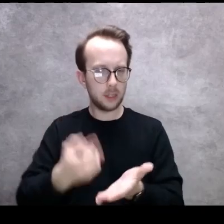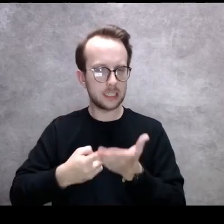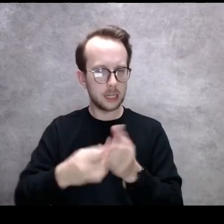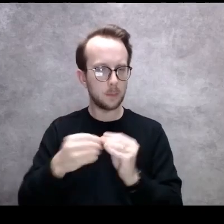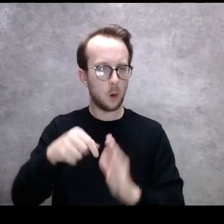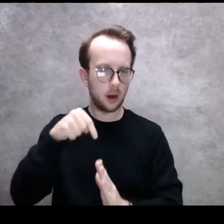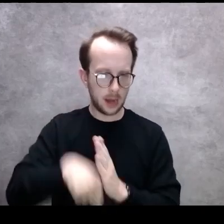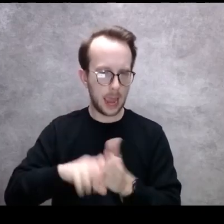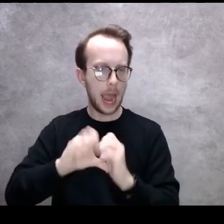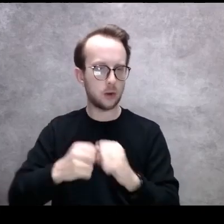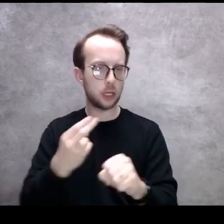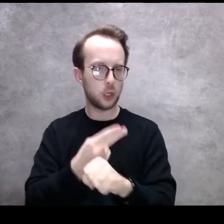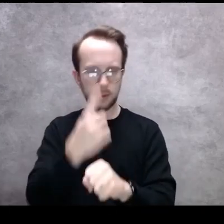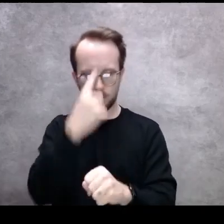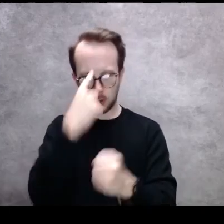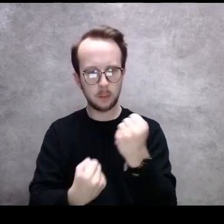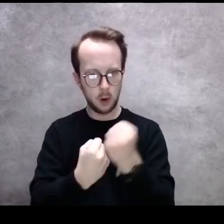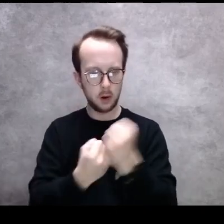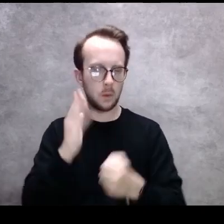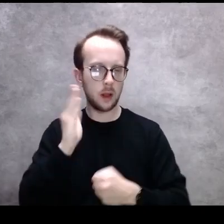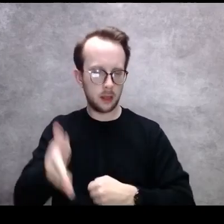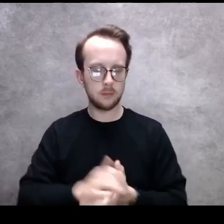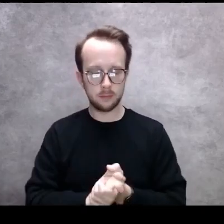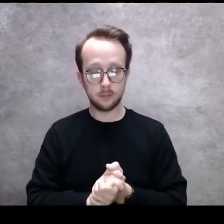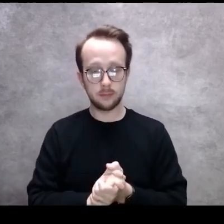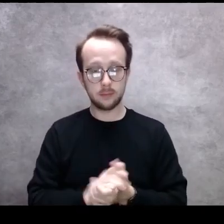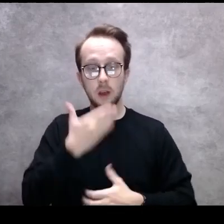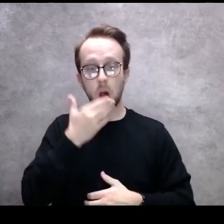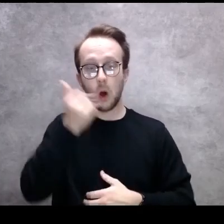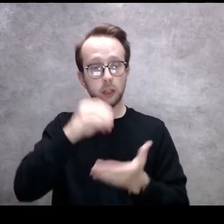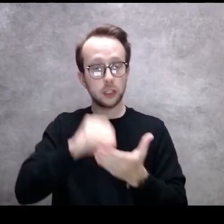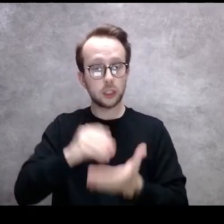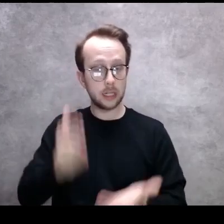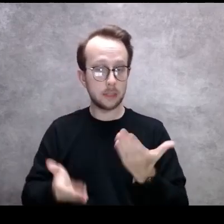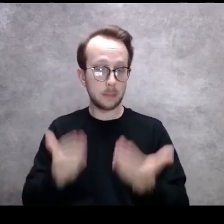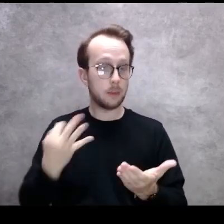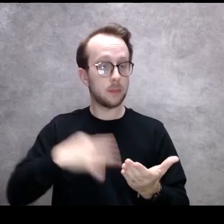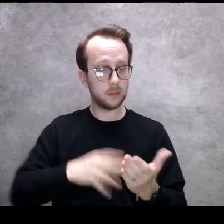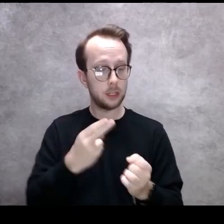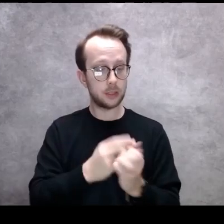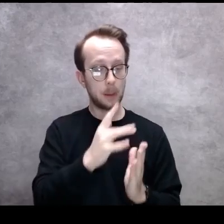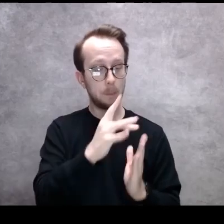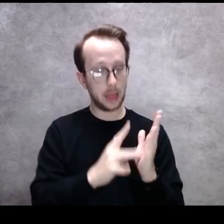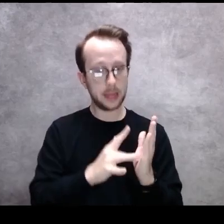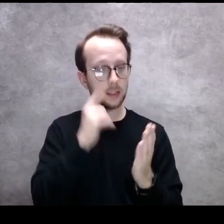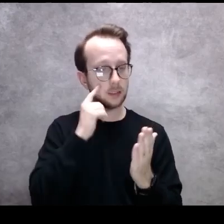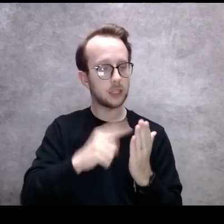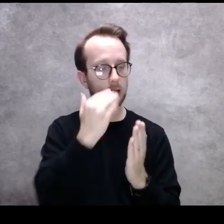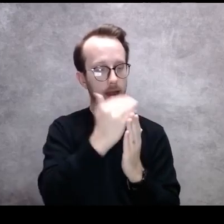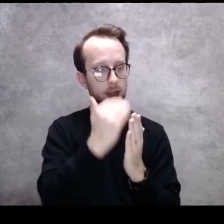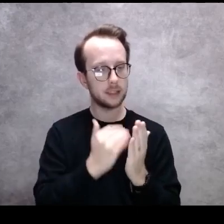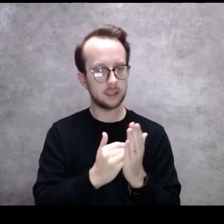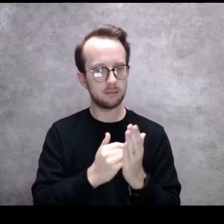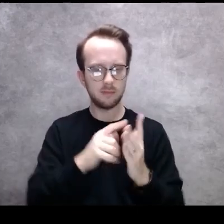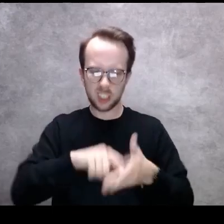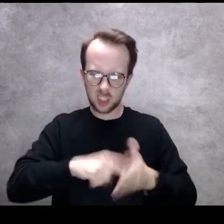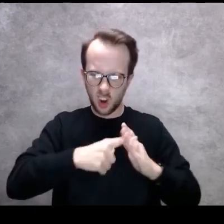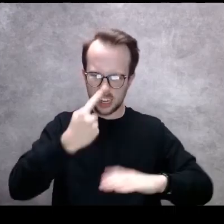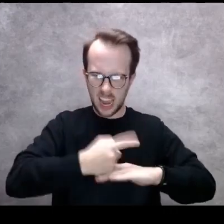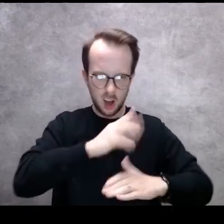reinforcement. Older students may prefer to utilize a blank portable checklist that they can fill out at the beginning of the